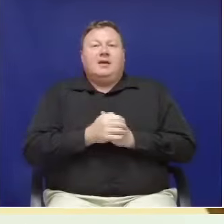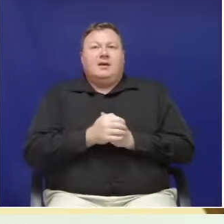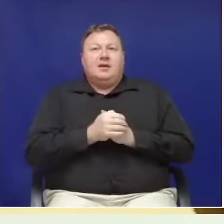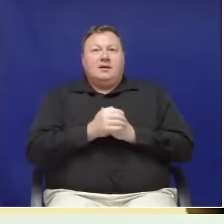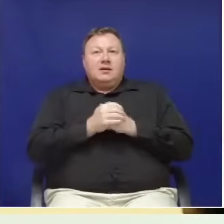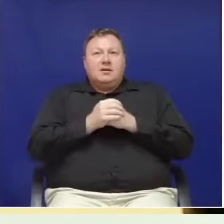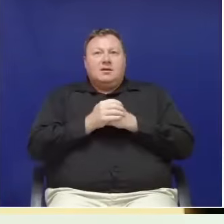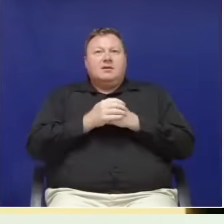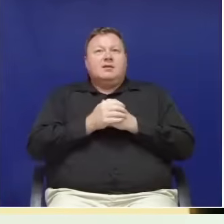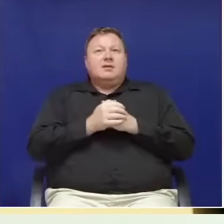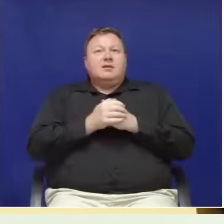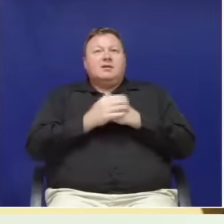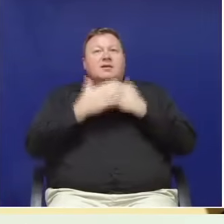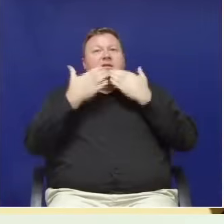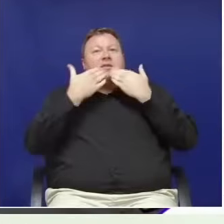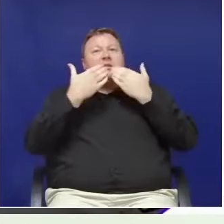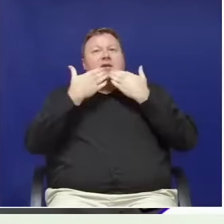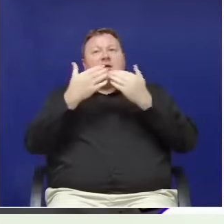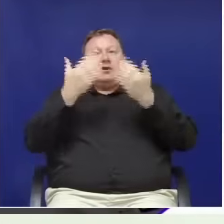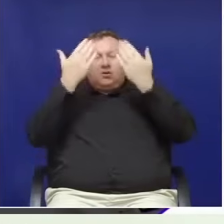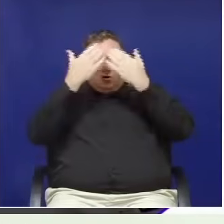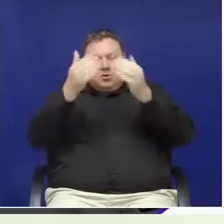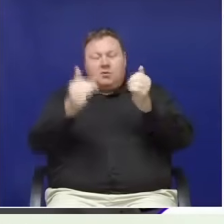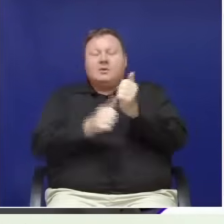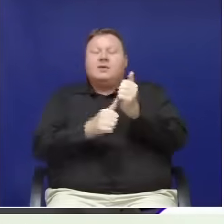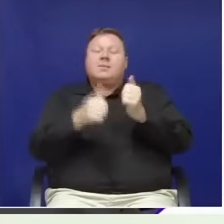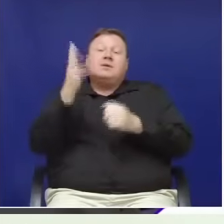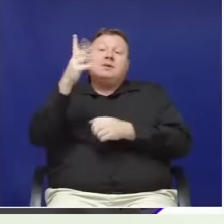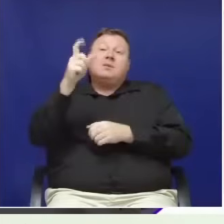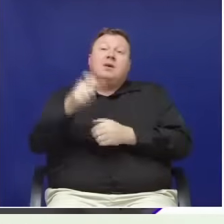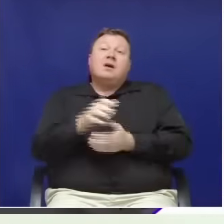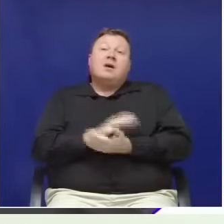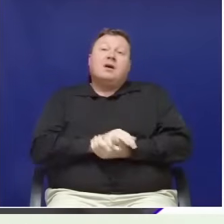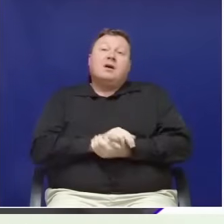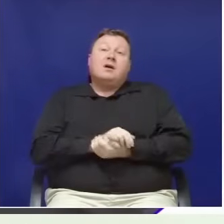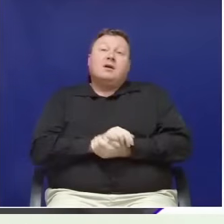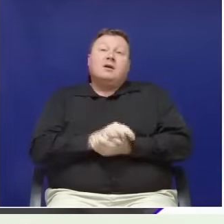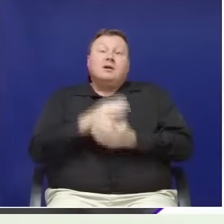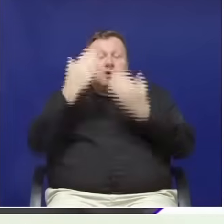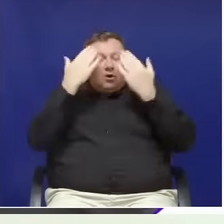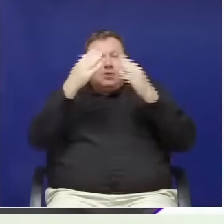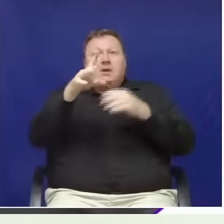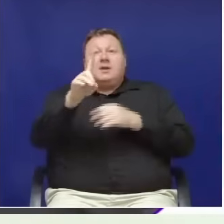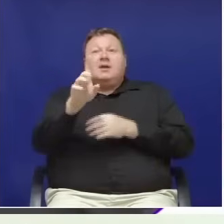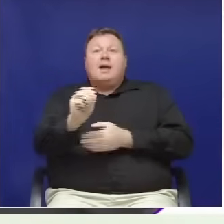Thank you, Honourable Deputy Speaker. Honourable DM,